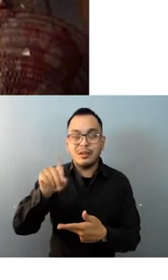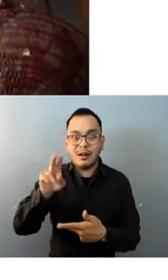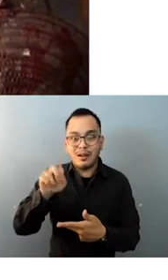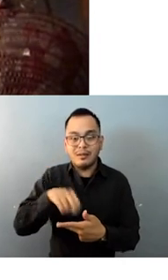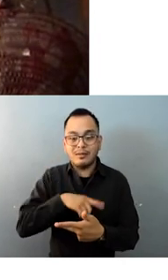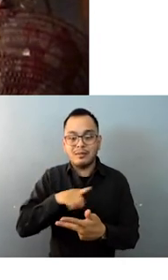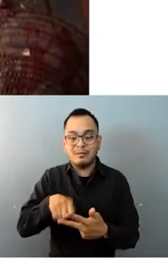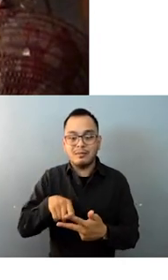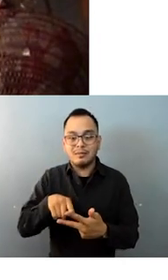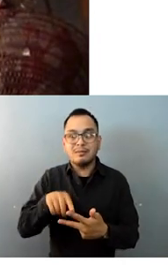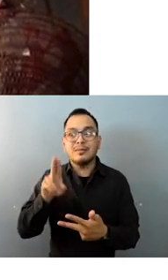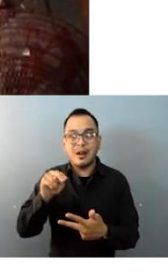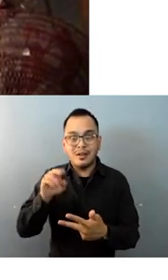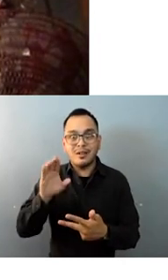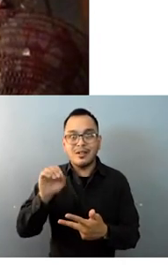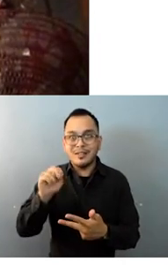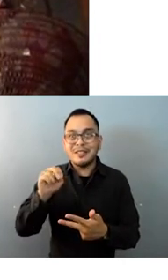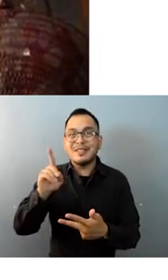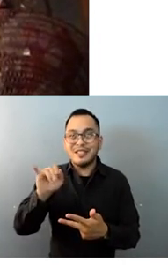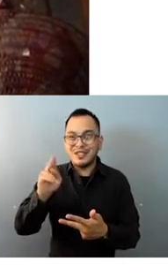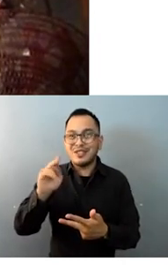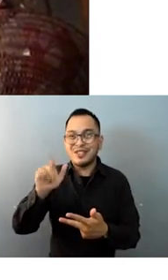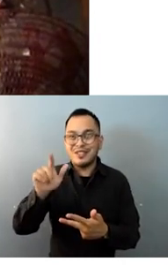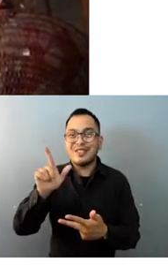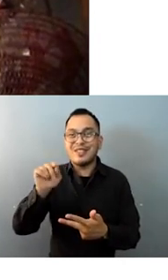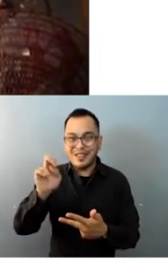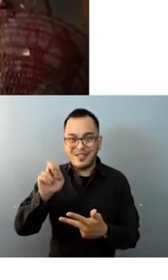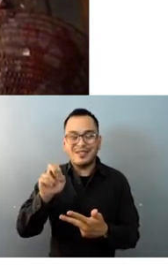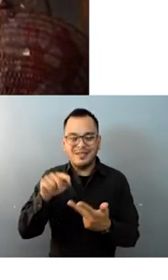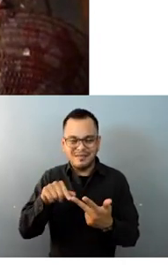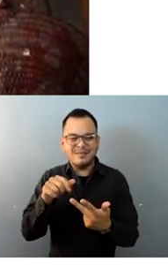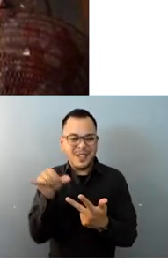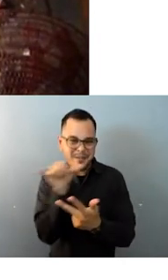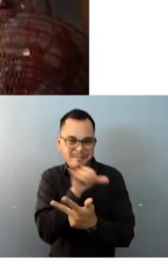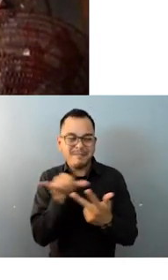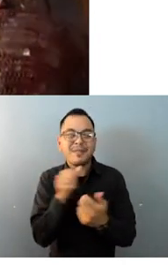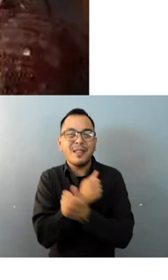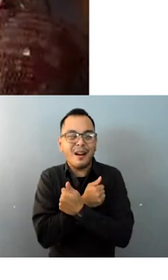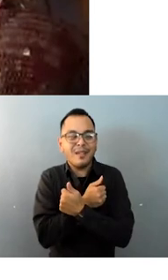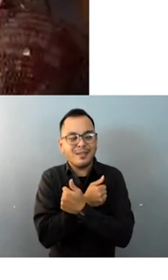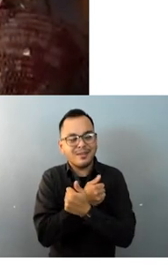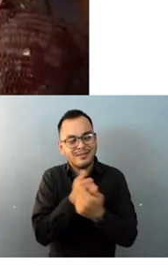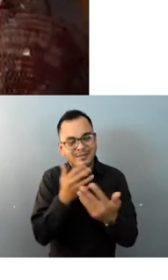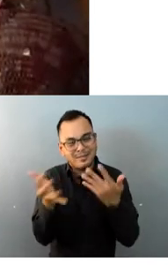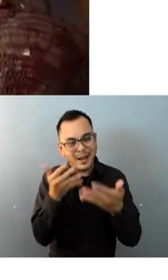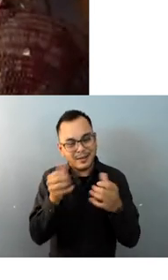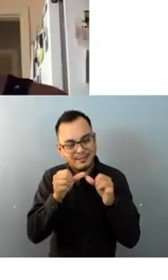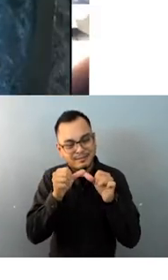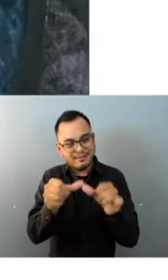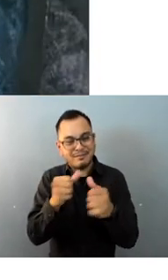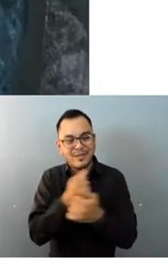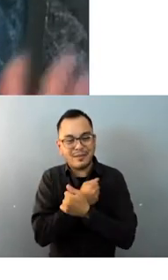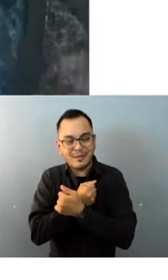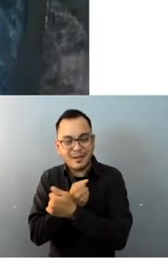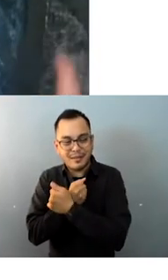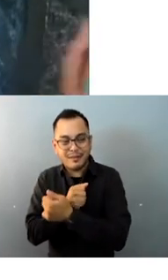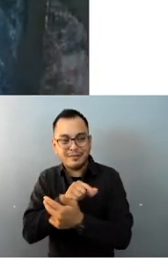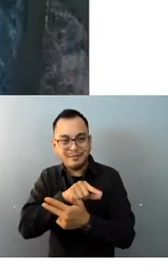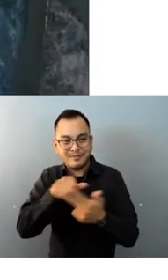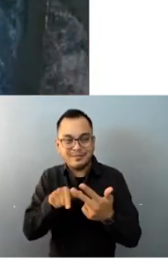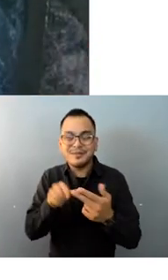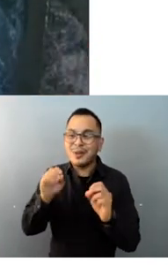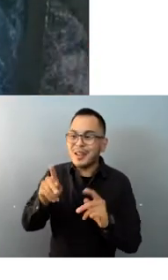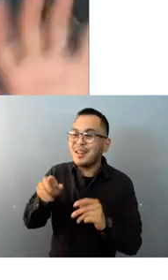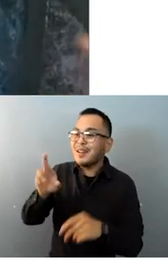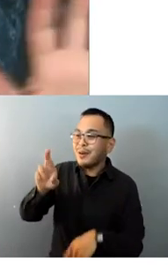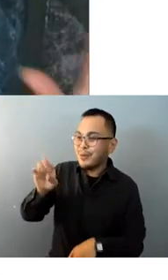Unconditional love. And unconditional love. Sorry, that's it. No, I'll take them. How about you, Robert? Do you